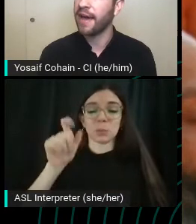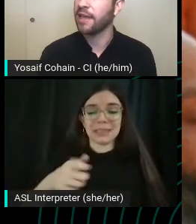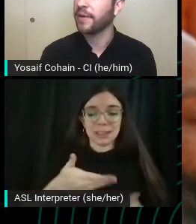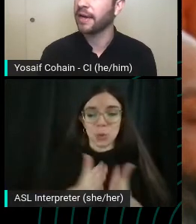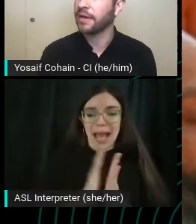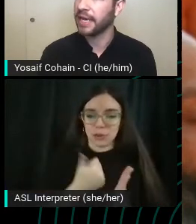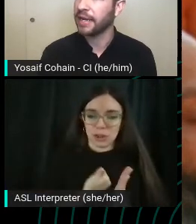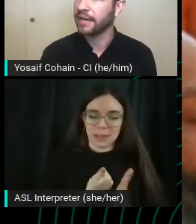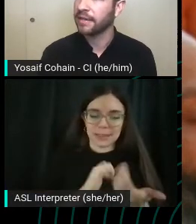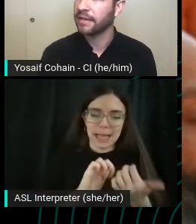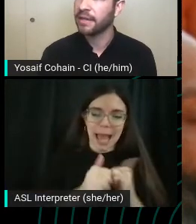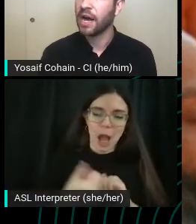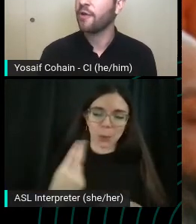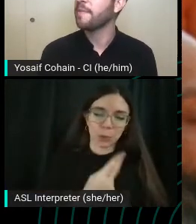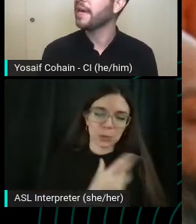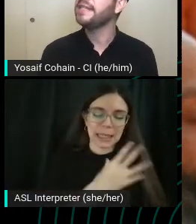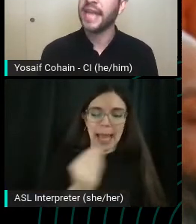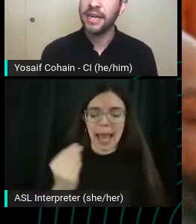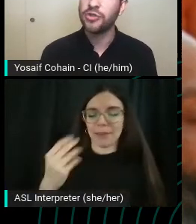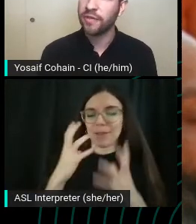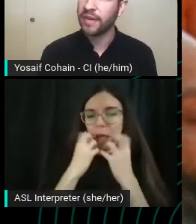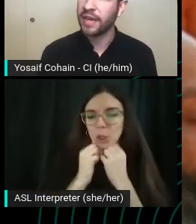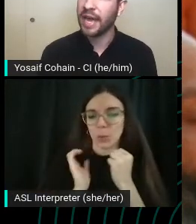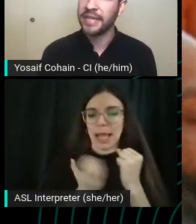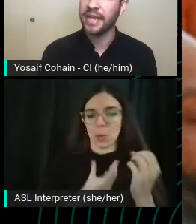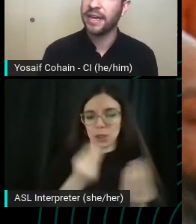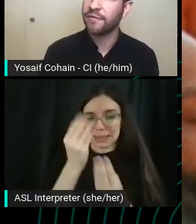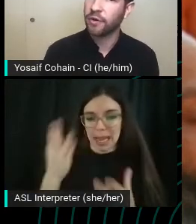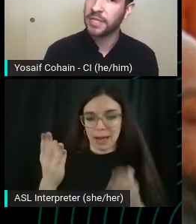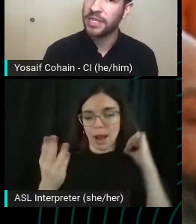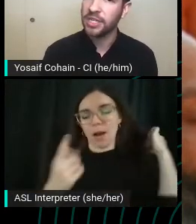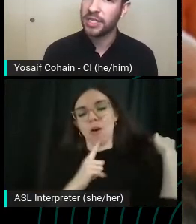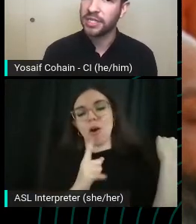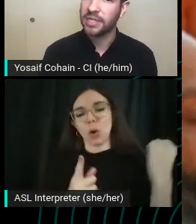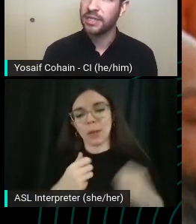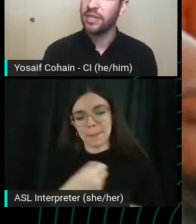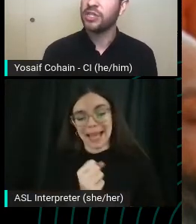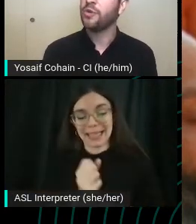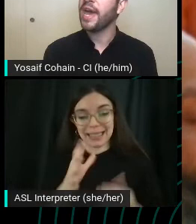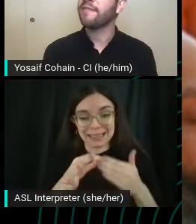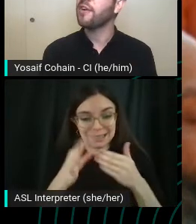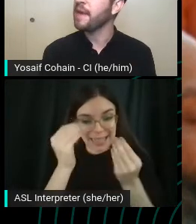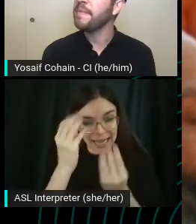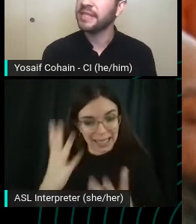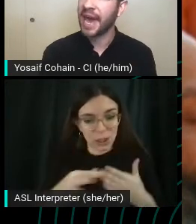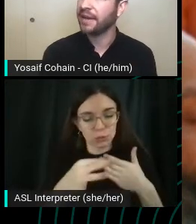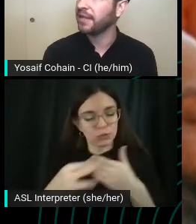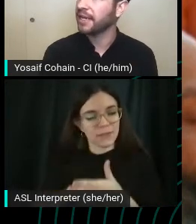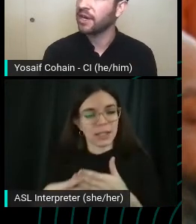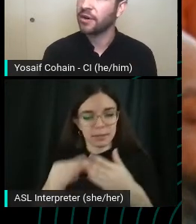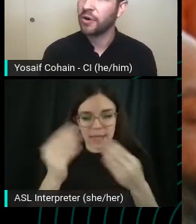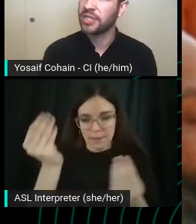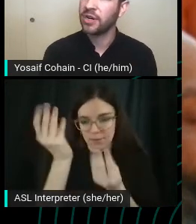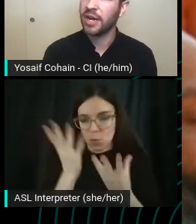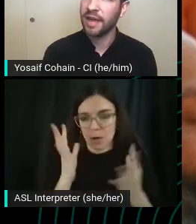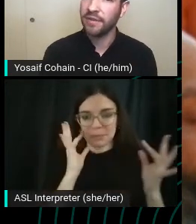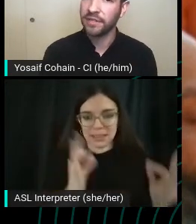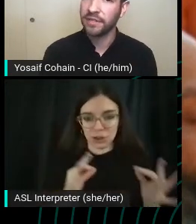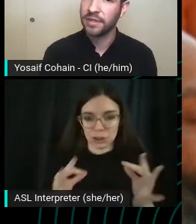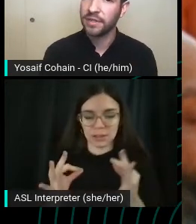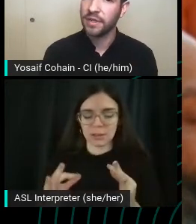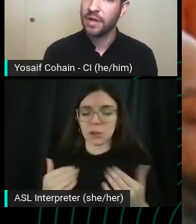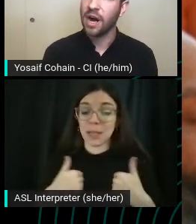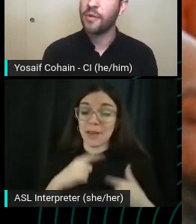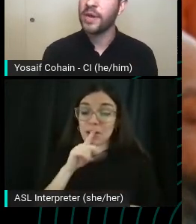using and valuing our data. Are we making data-driven and data-informed decisions? Do we have commitment to analytics across all